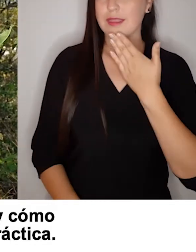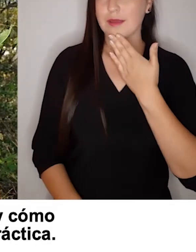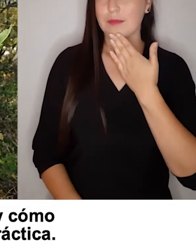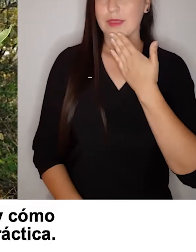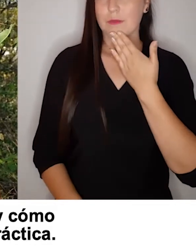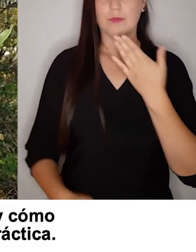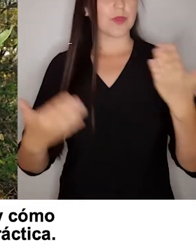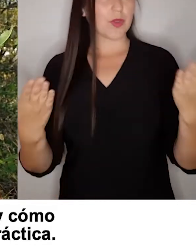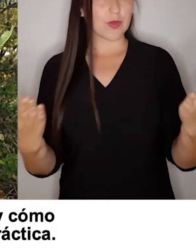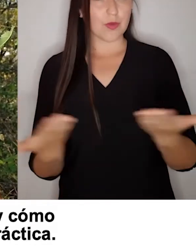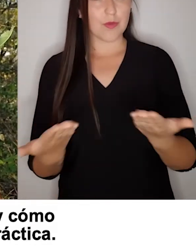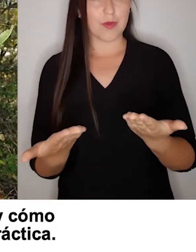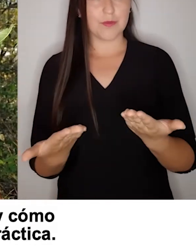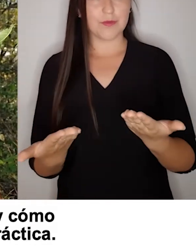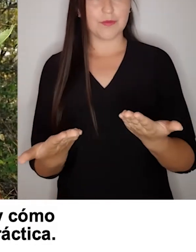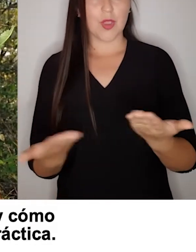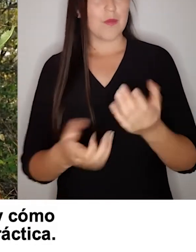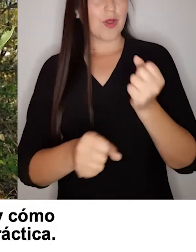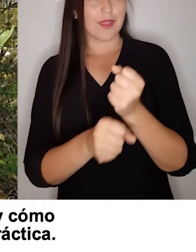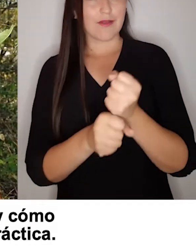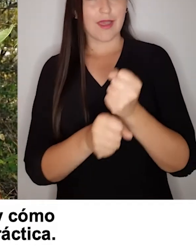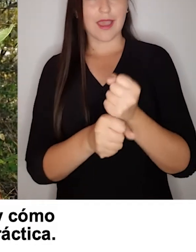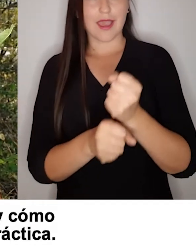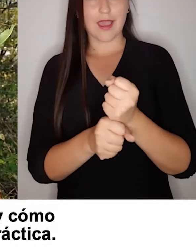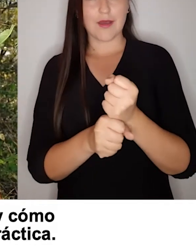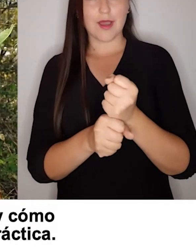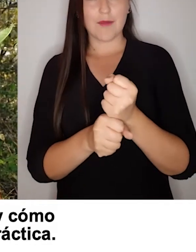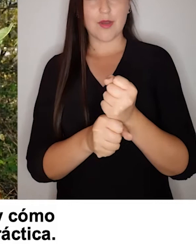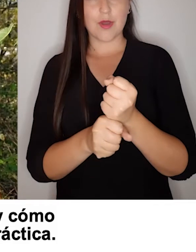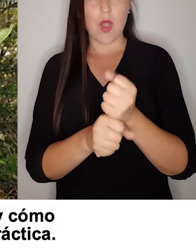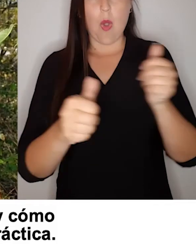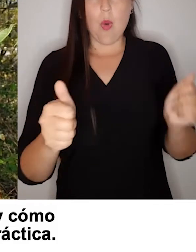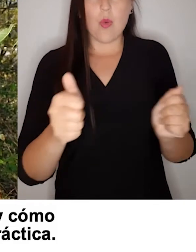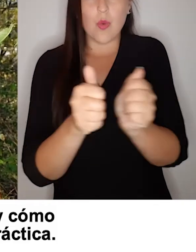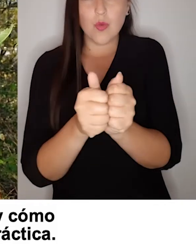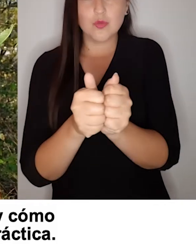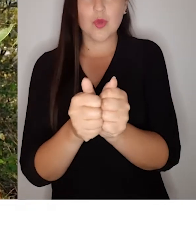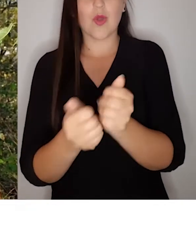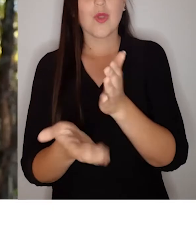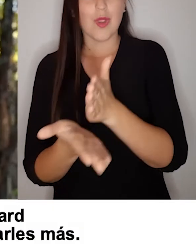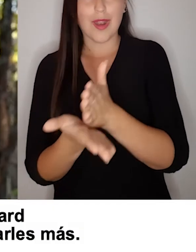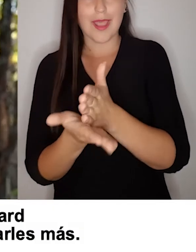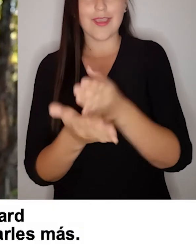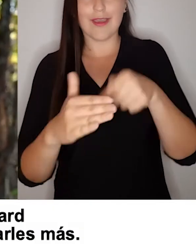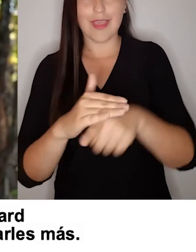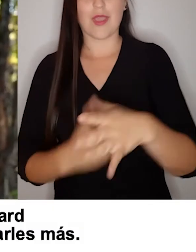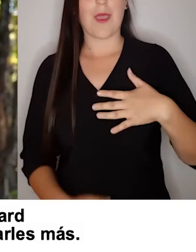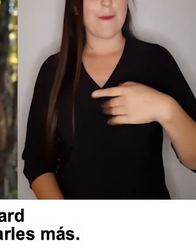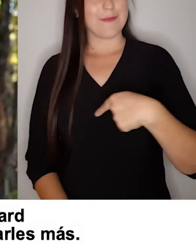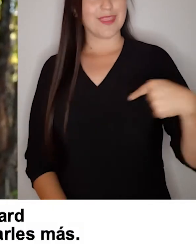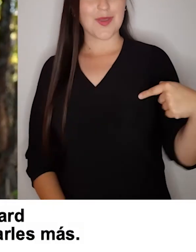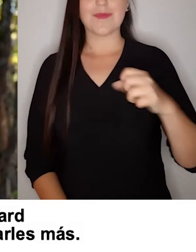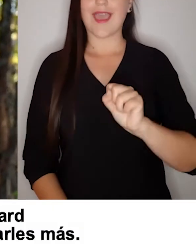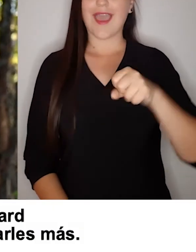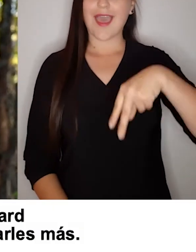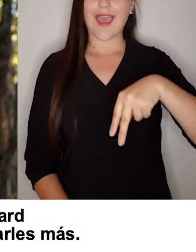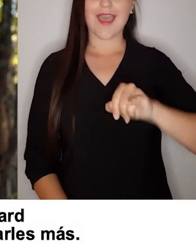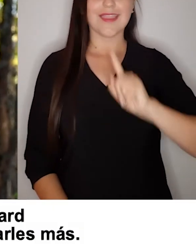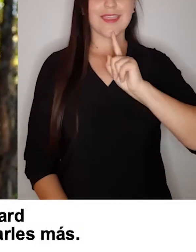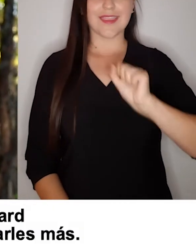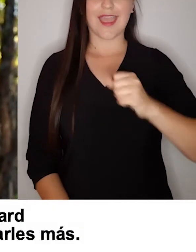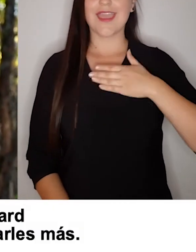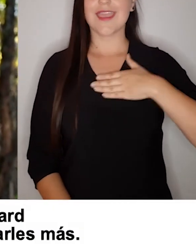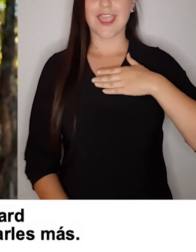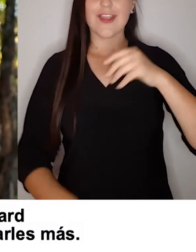to the science-based logic of it, and how we work with schools in practice. My name is Anita